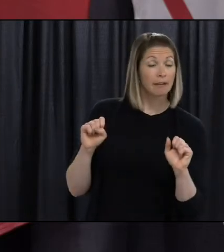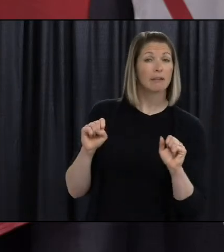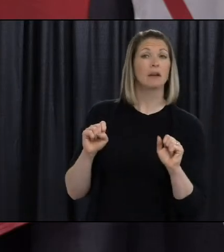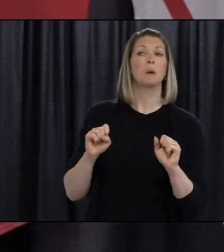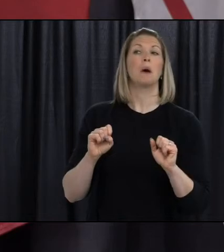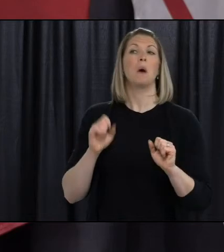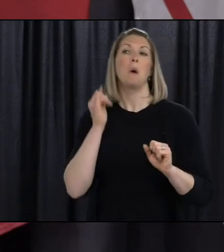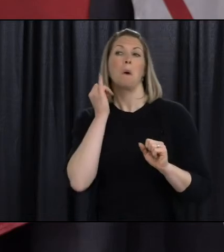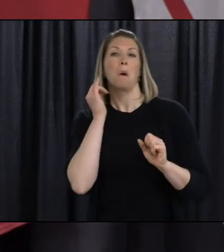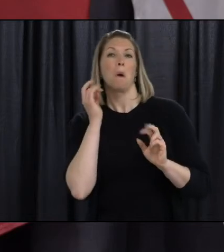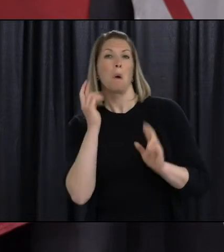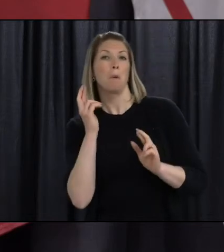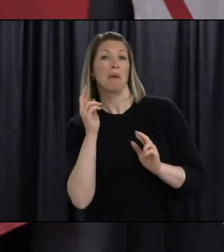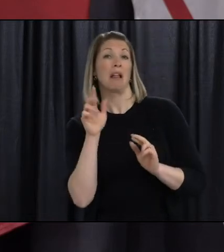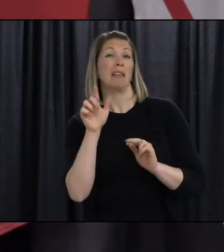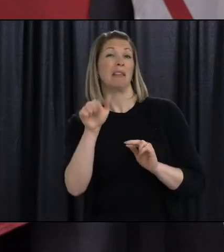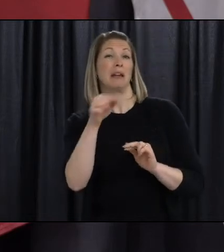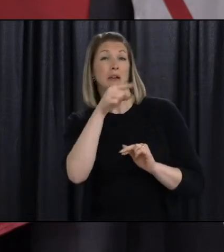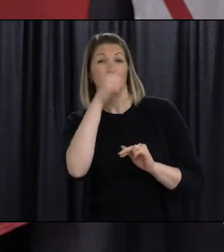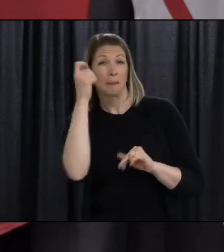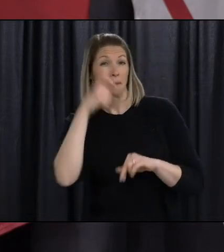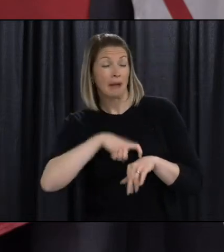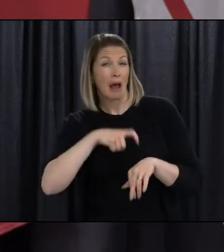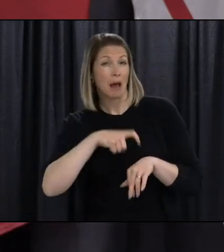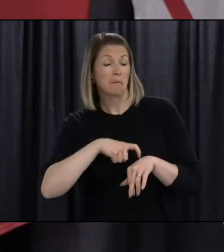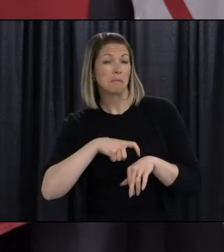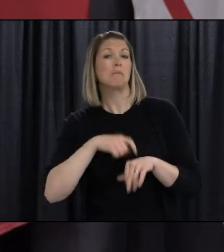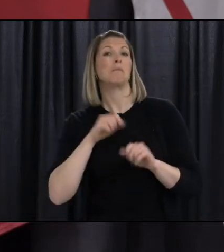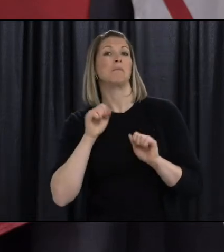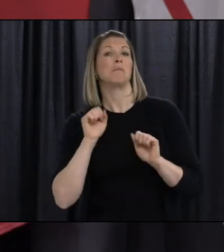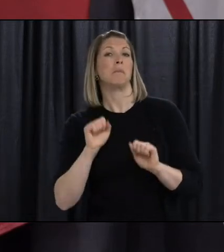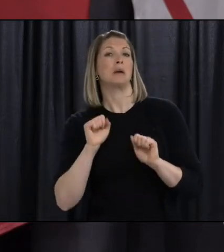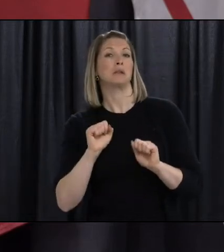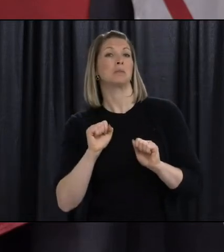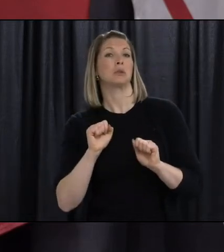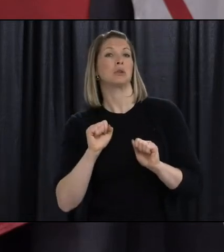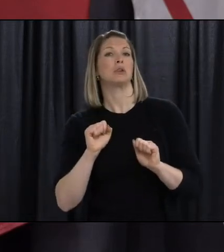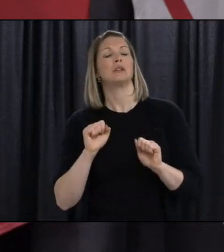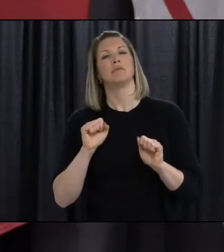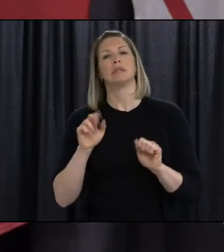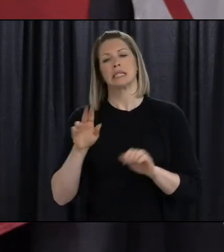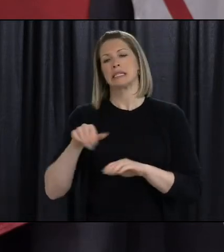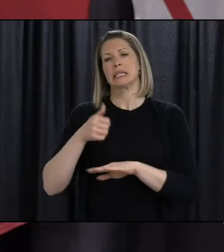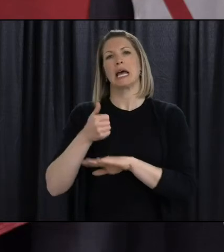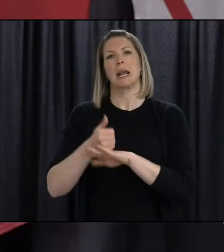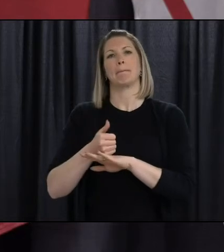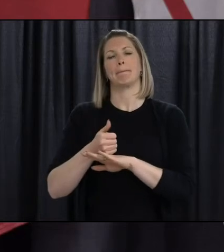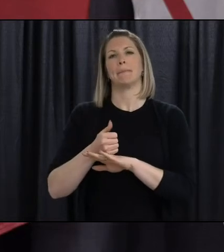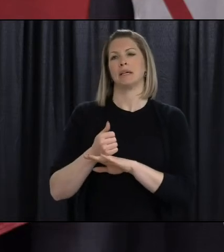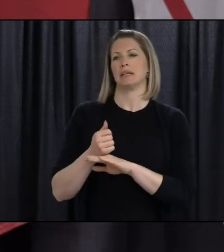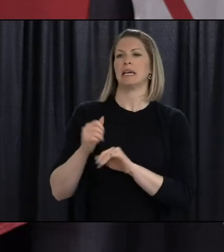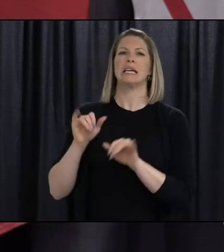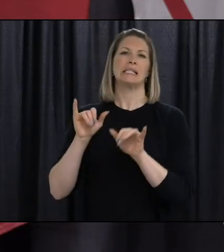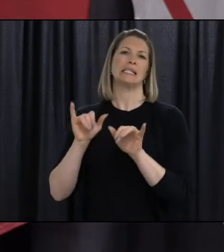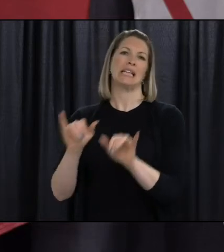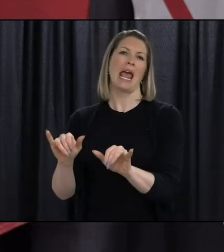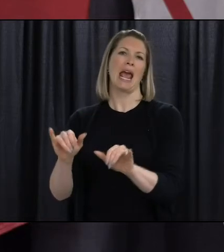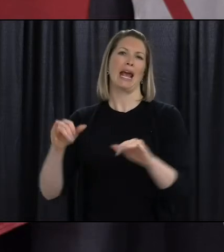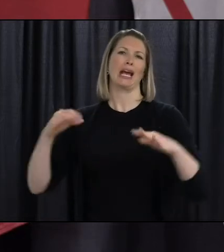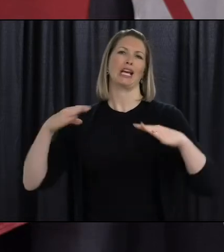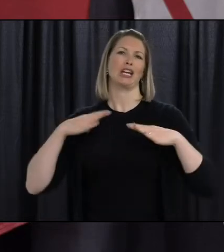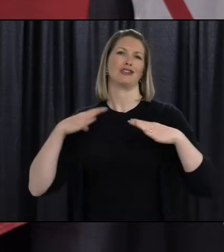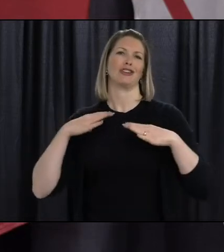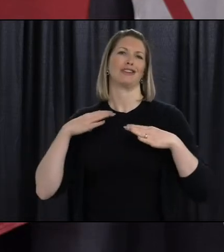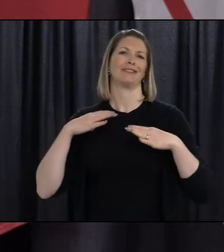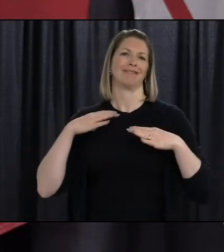summer, hopefully, if conditions are right in making those decisions, we will put a staycation, program in place for Newfoundlanders and Labradorians.